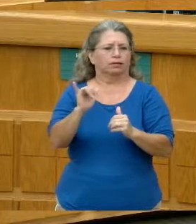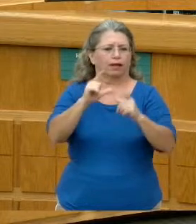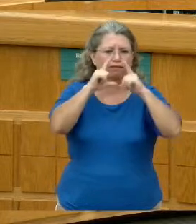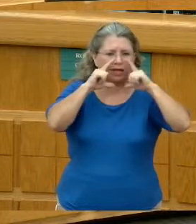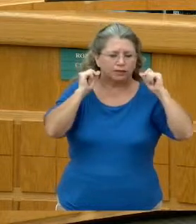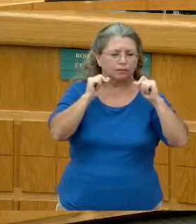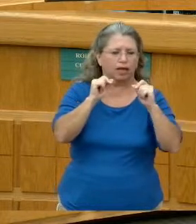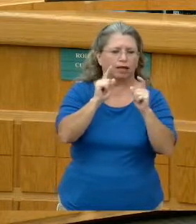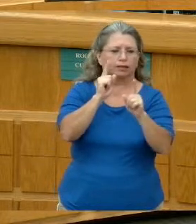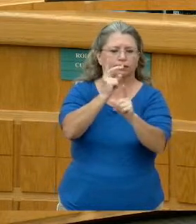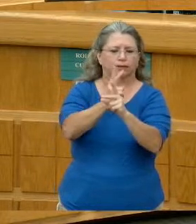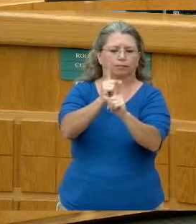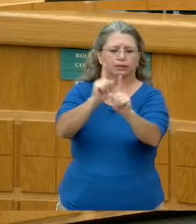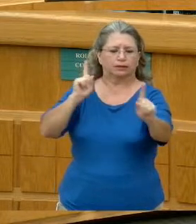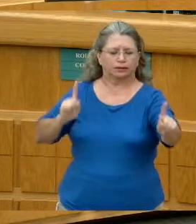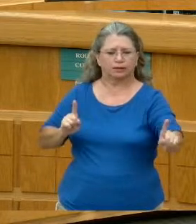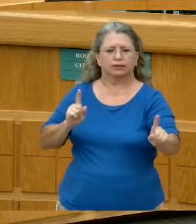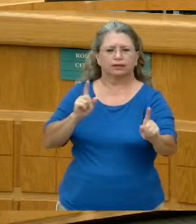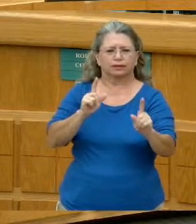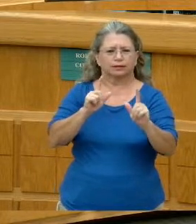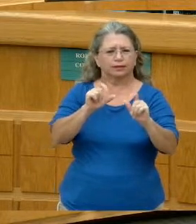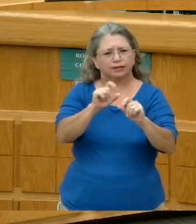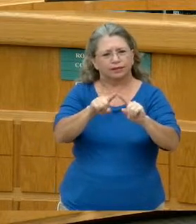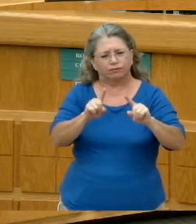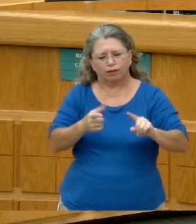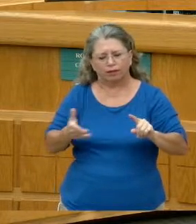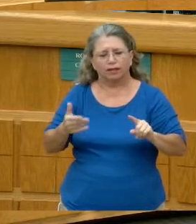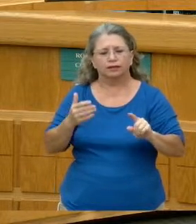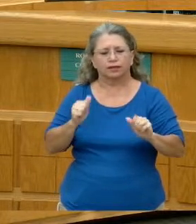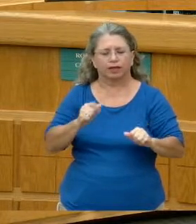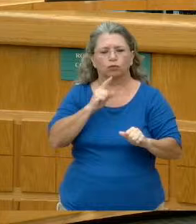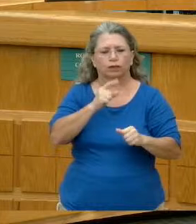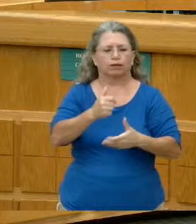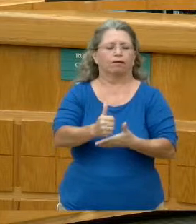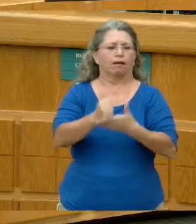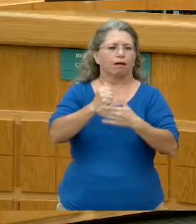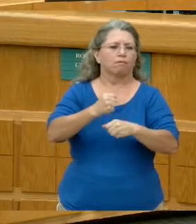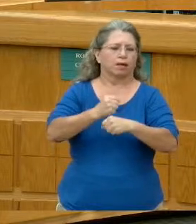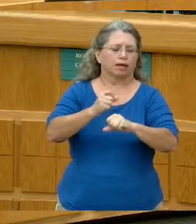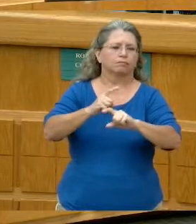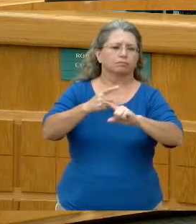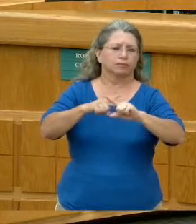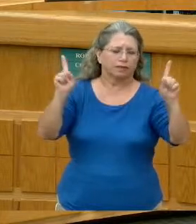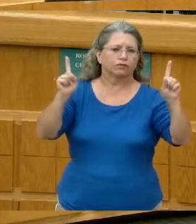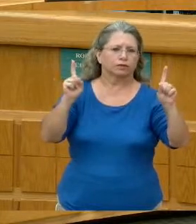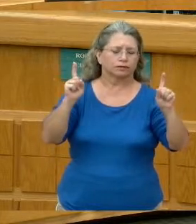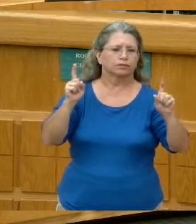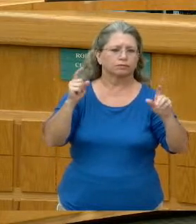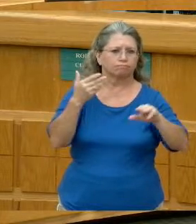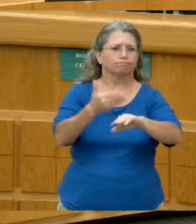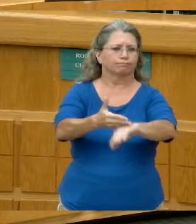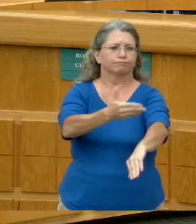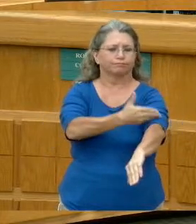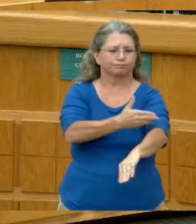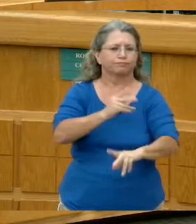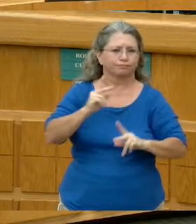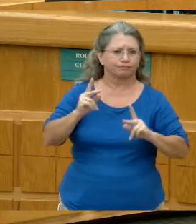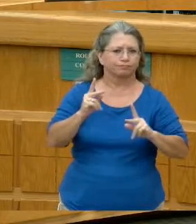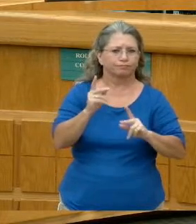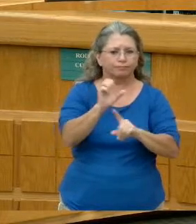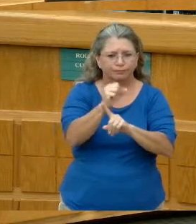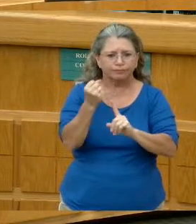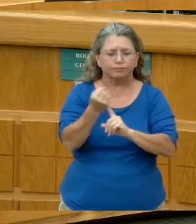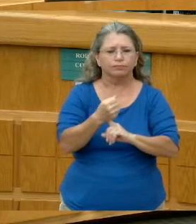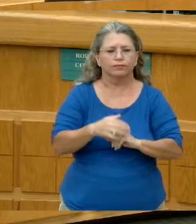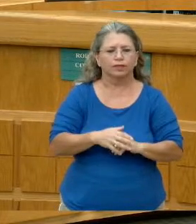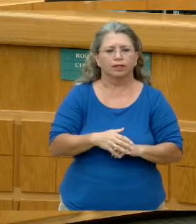make a big difference on reducing the spread. So we're going to show that after I present, and then we'll have one of our other presenters come up to the